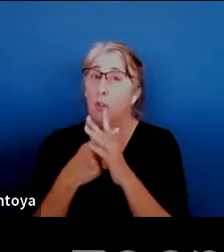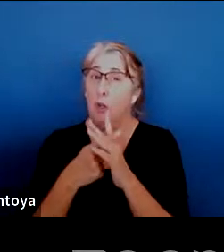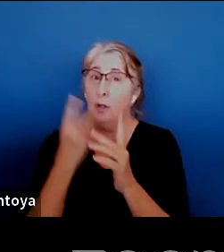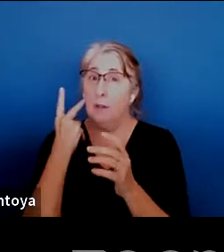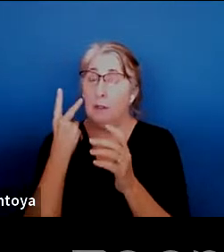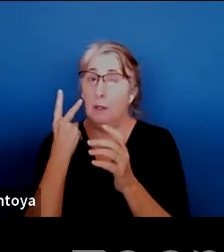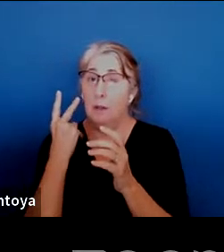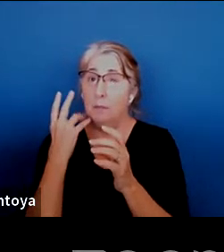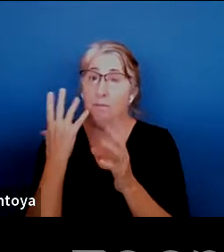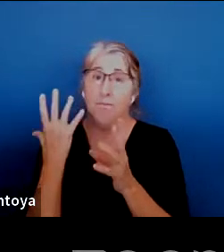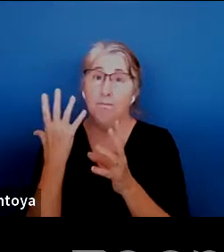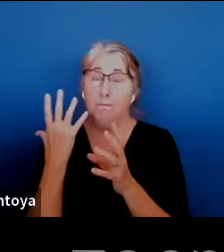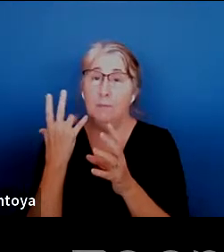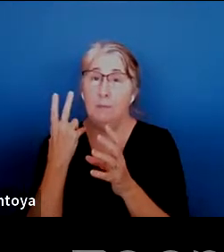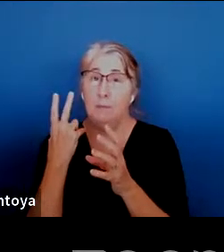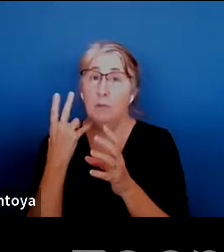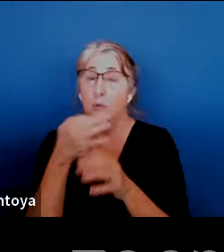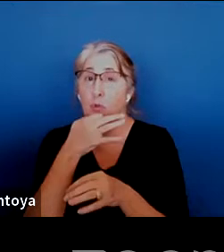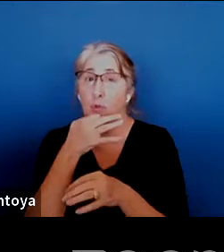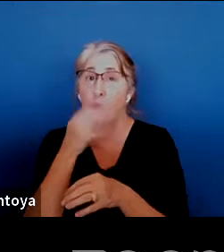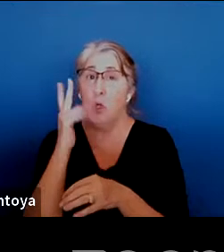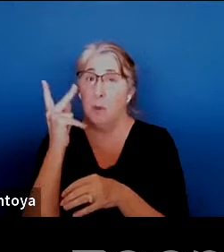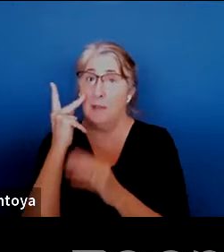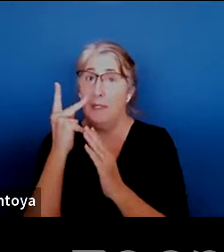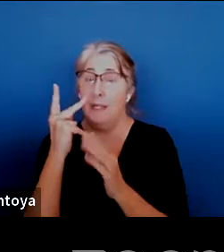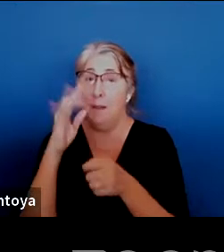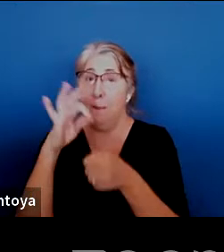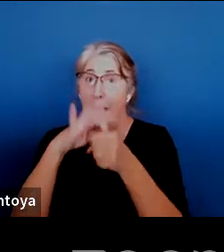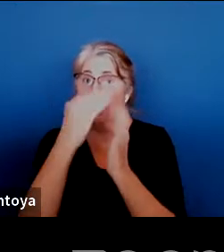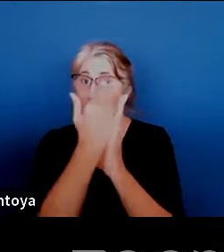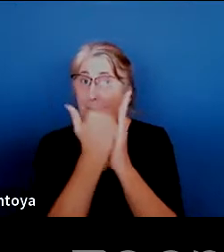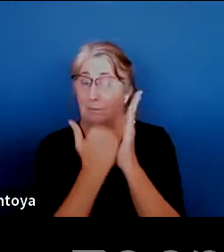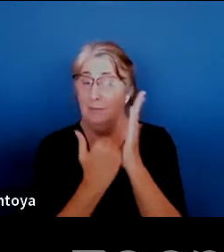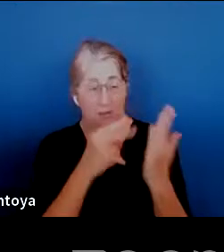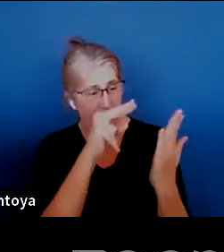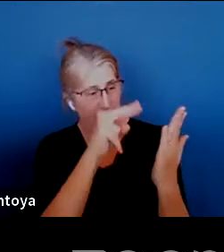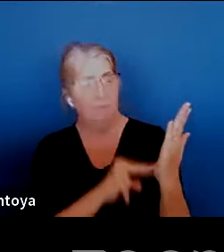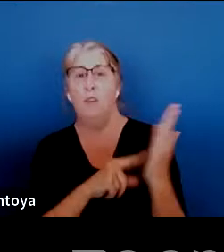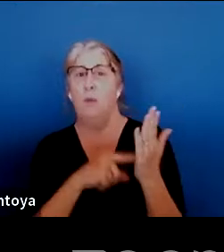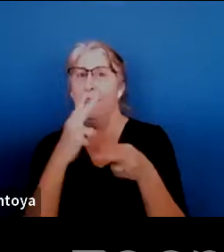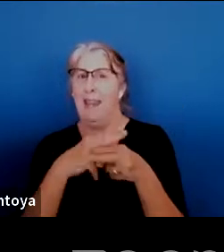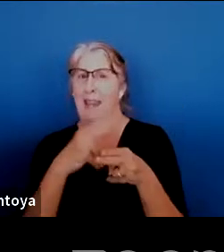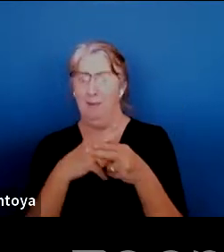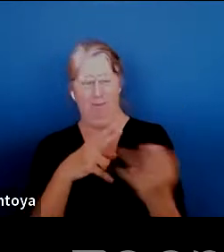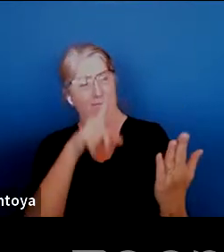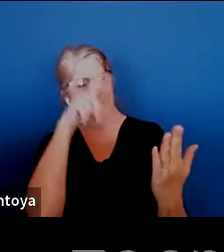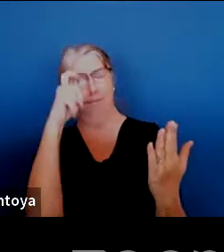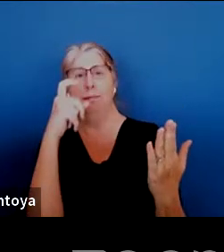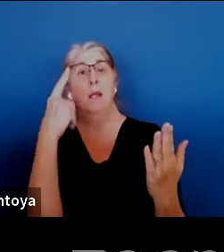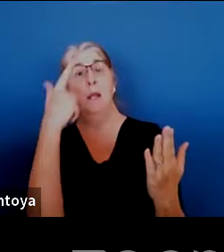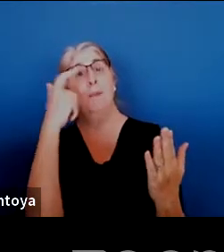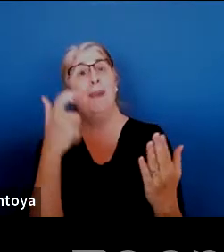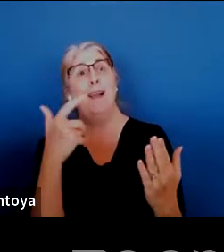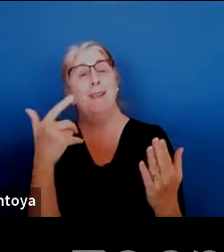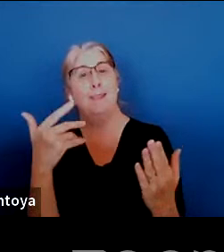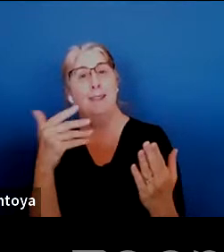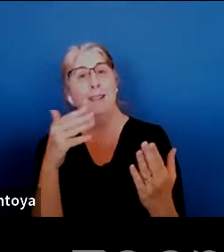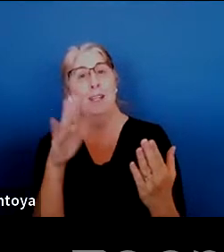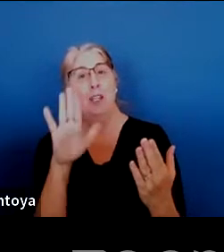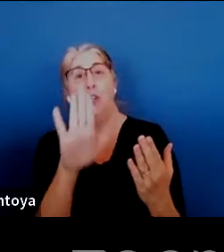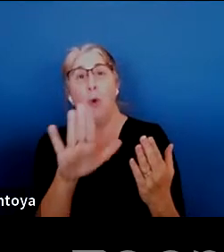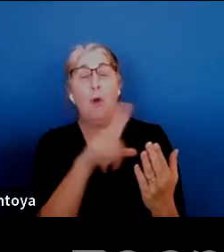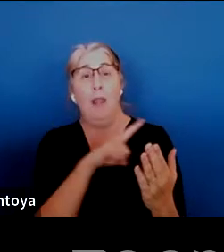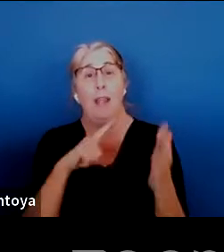the next few days, you'll see names you're not familiar with because your current legislator is now in a different district